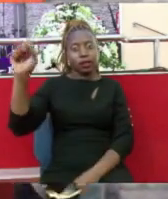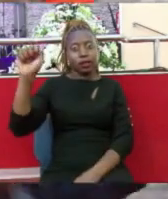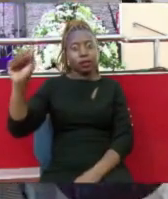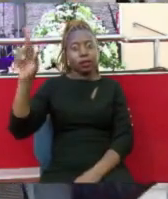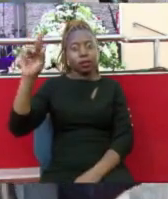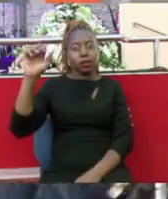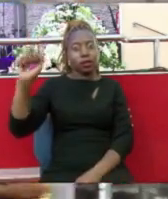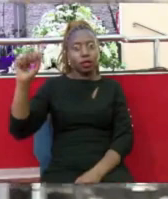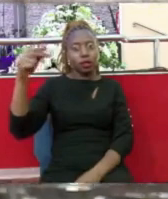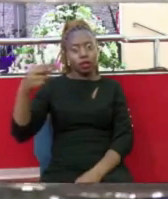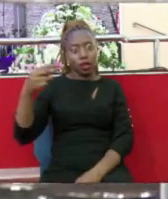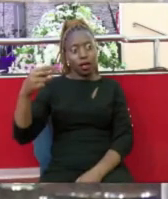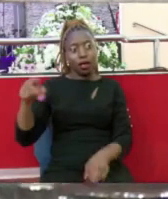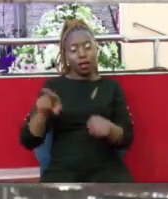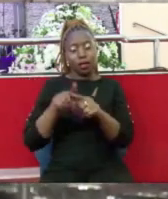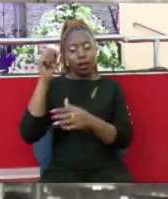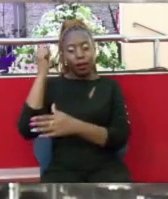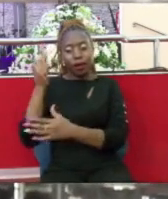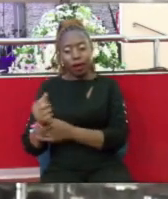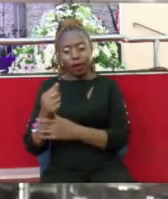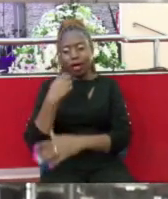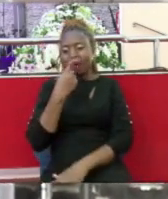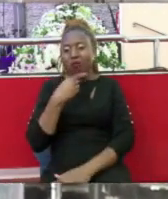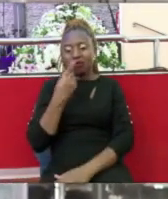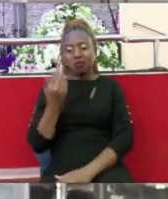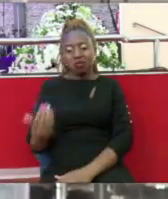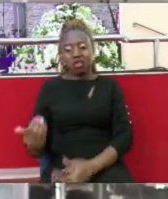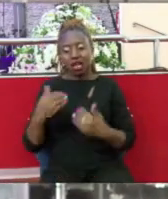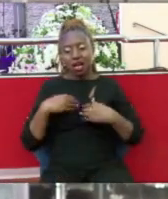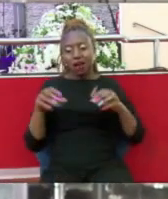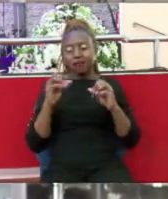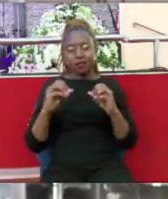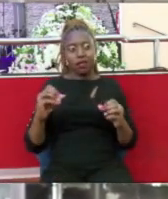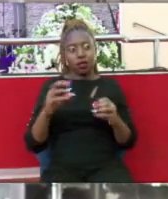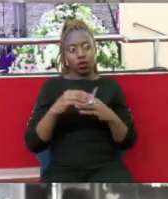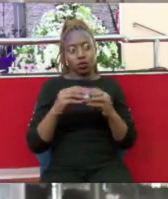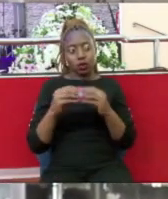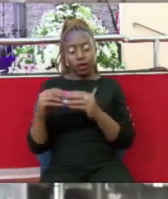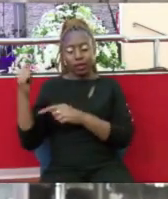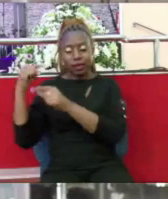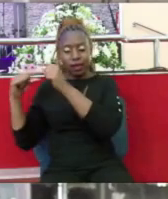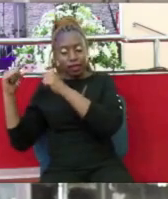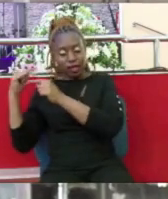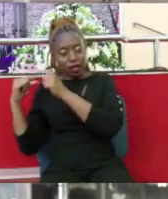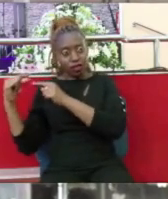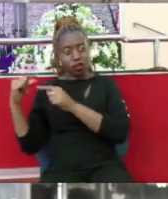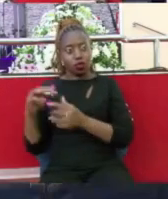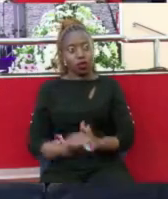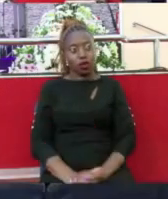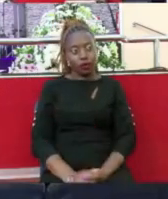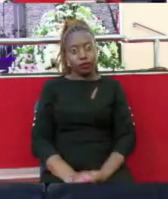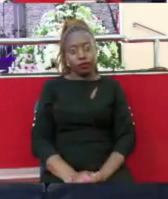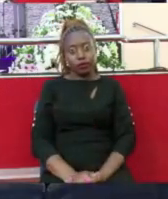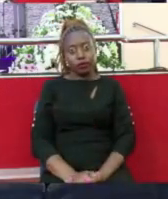couple, Abraham and Sarah, to create the generations that we have, numerous like the stars. Mungu aliwachukua wenzi wawili ambao walikuwa